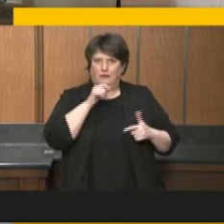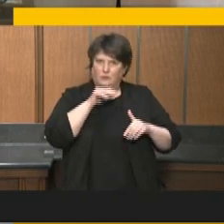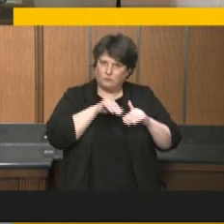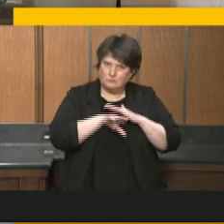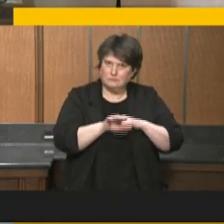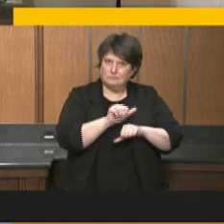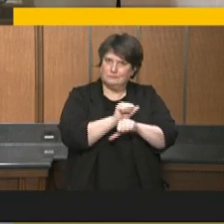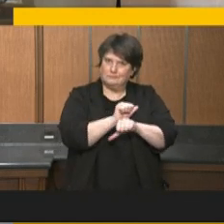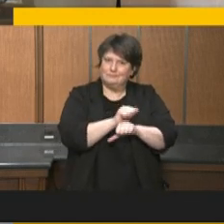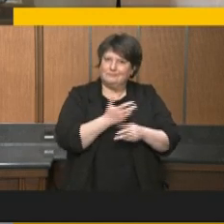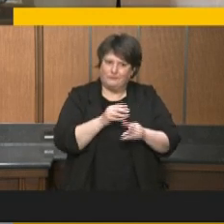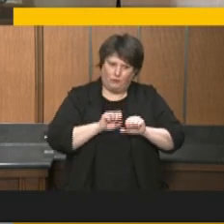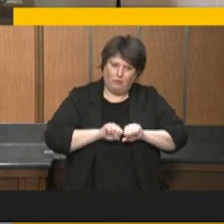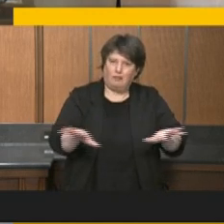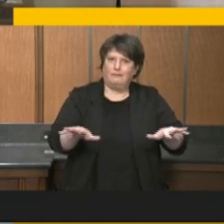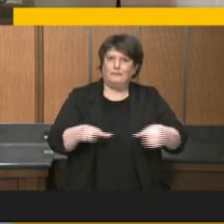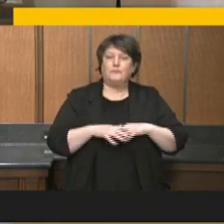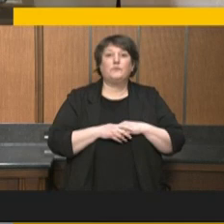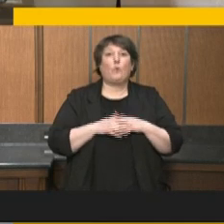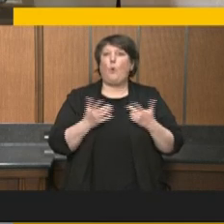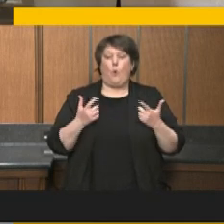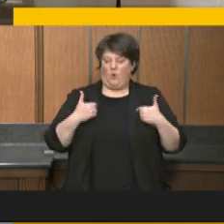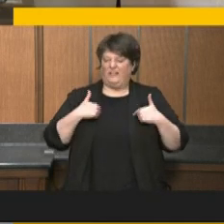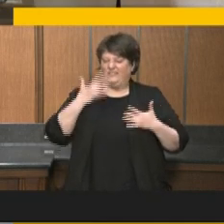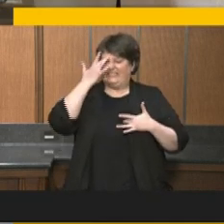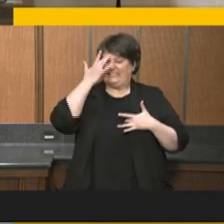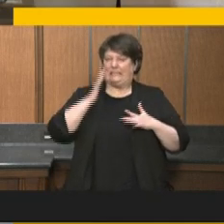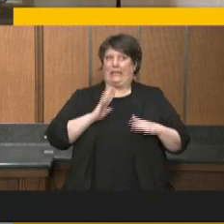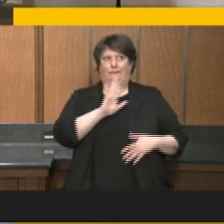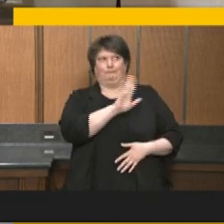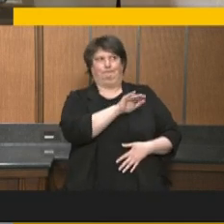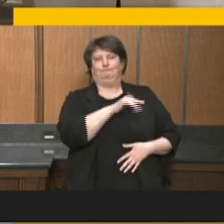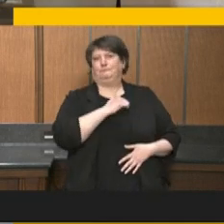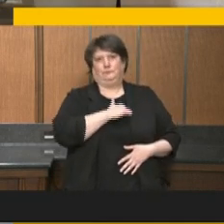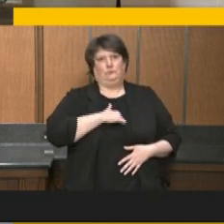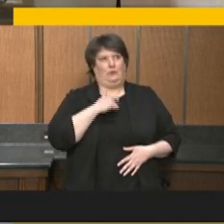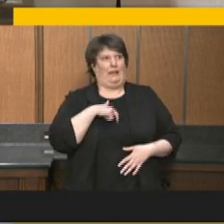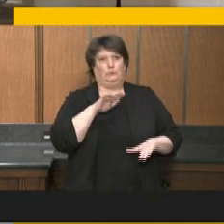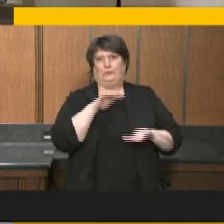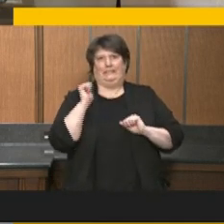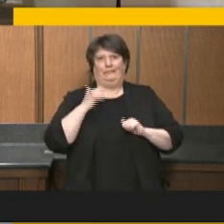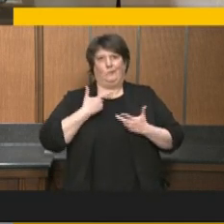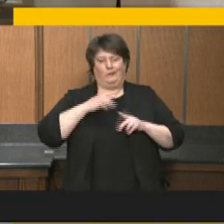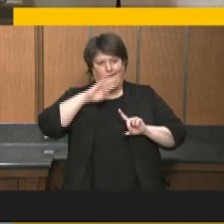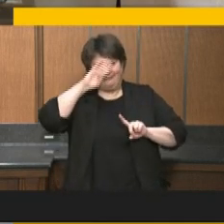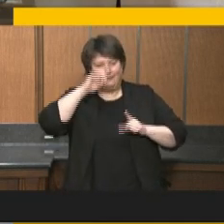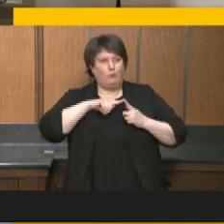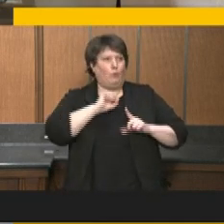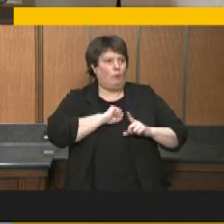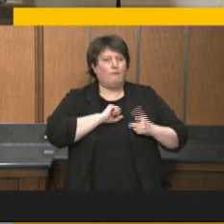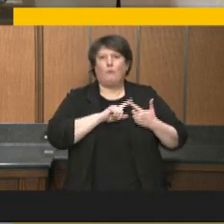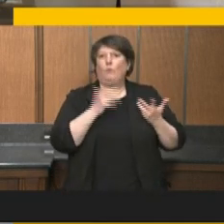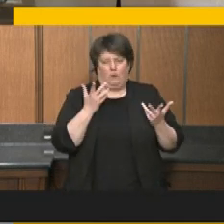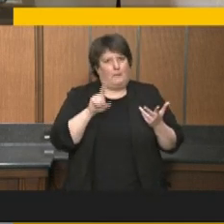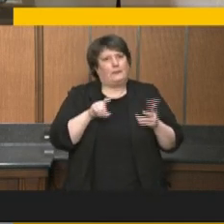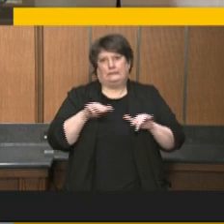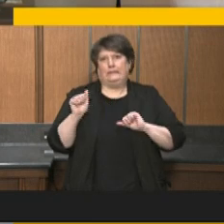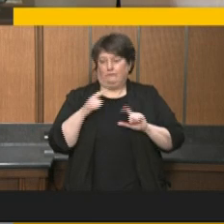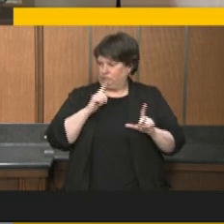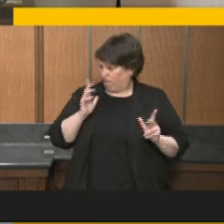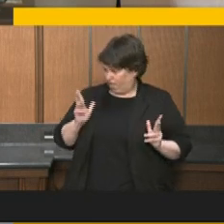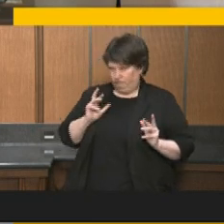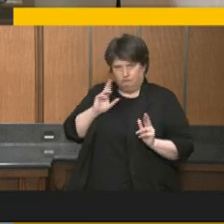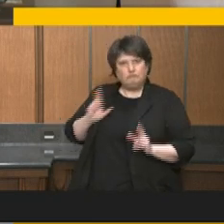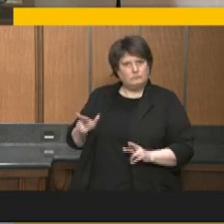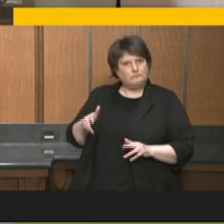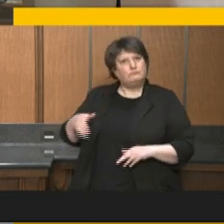the ability to remove themselves as soon as they have signs of any illness, for example, which is why, you know, obviously